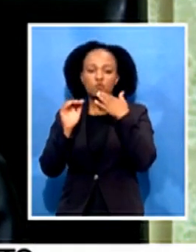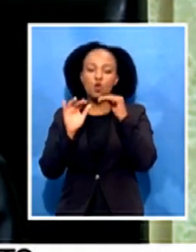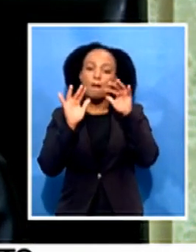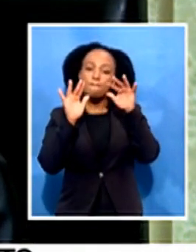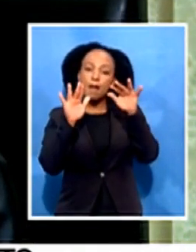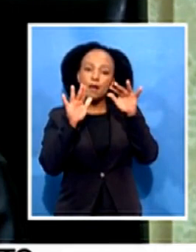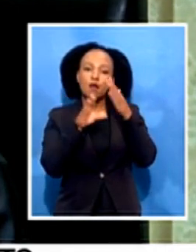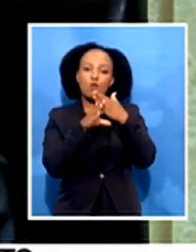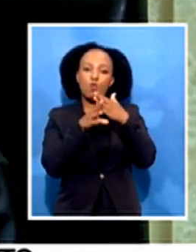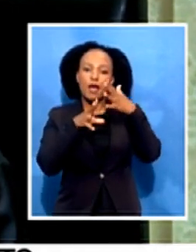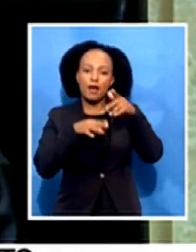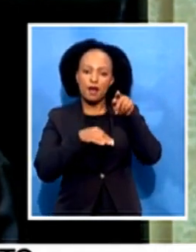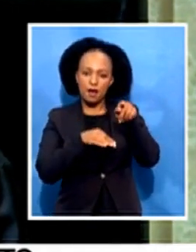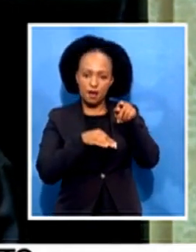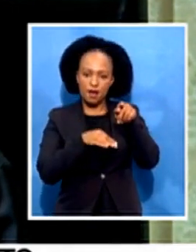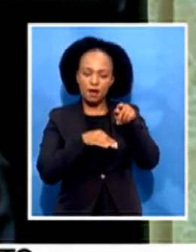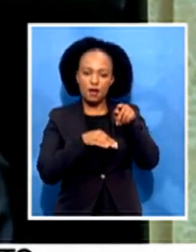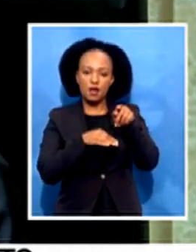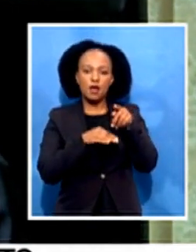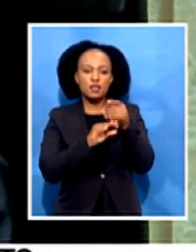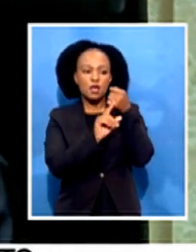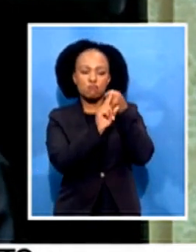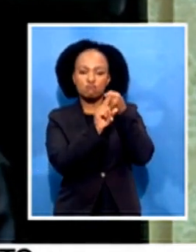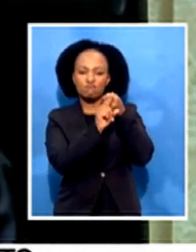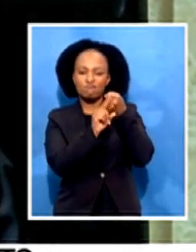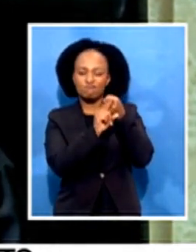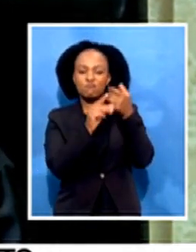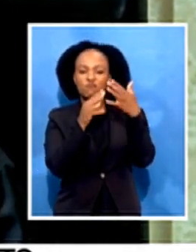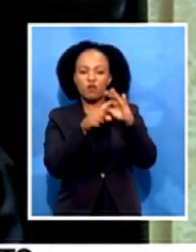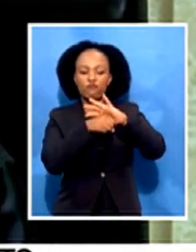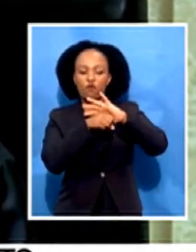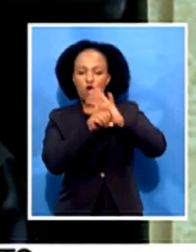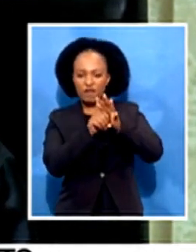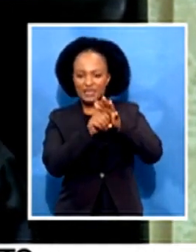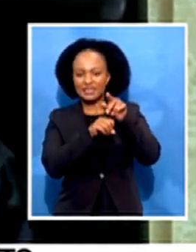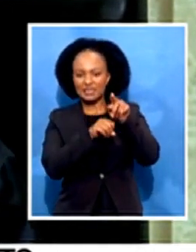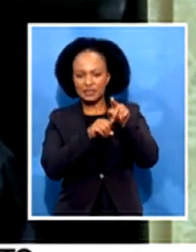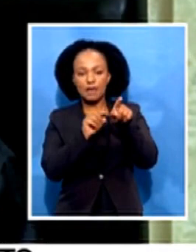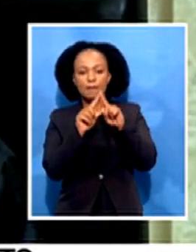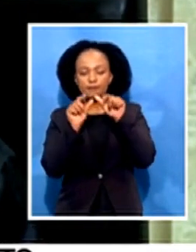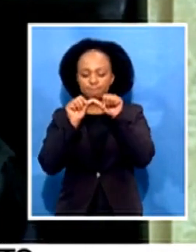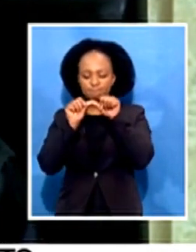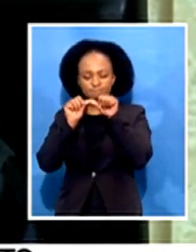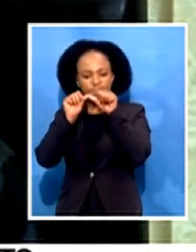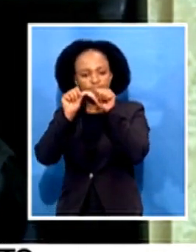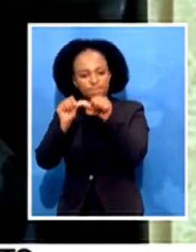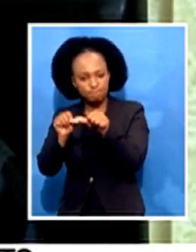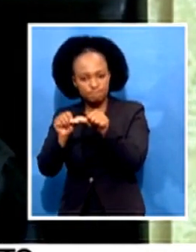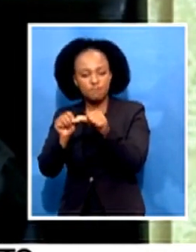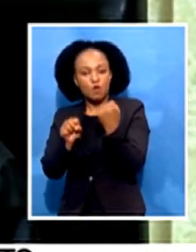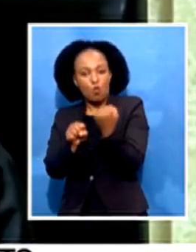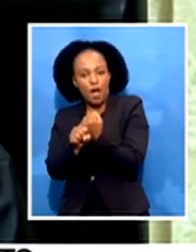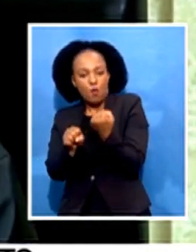fight COVID-19, but to continue to deliver the much needed services, even as